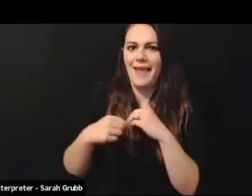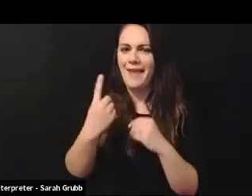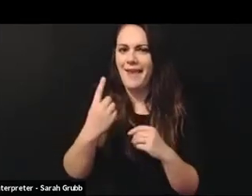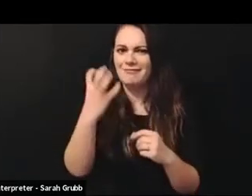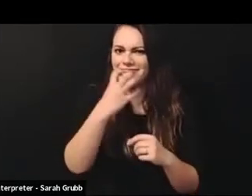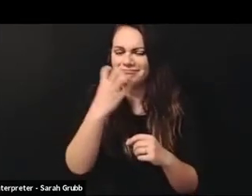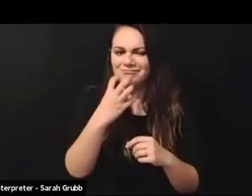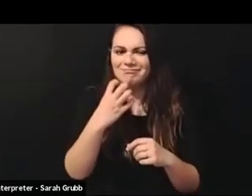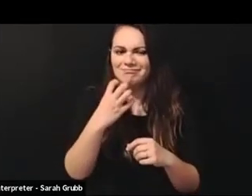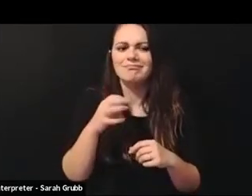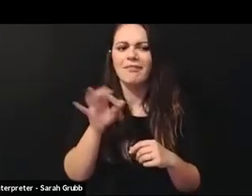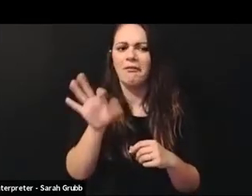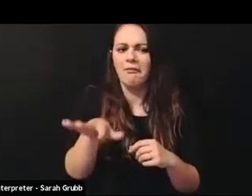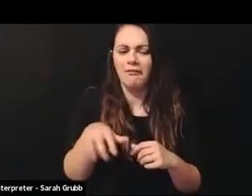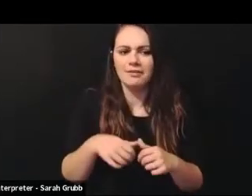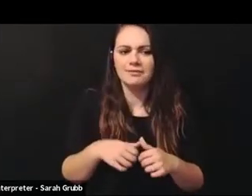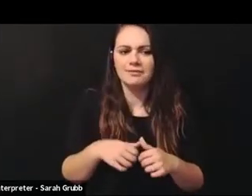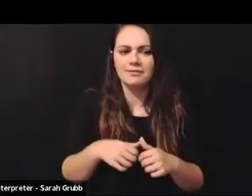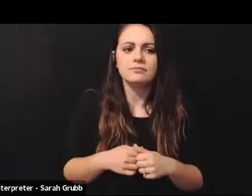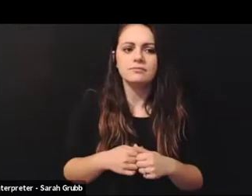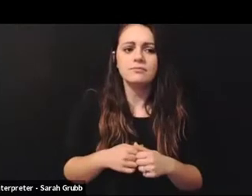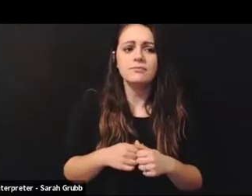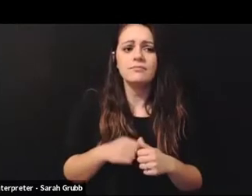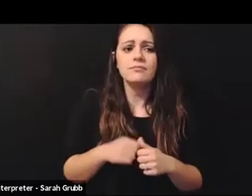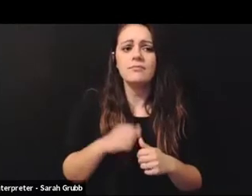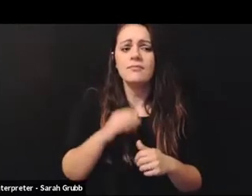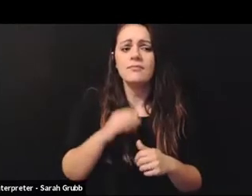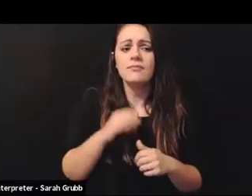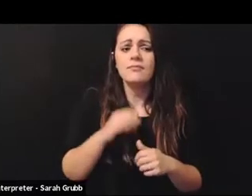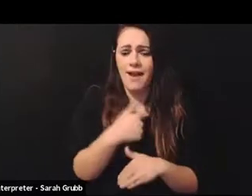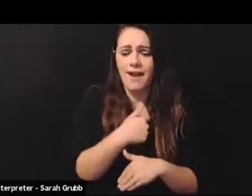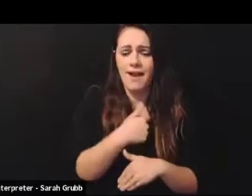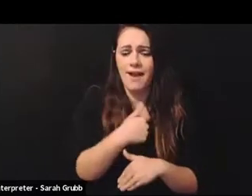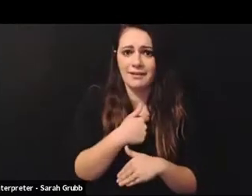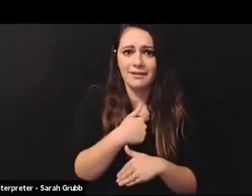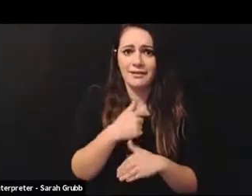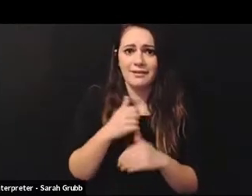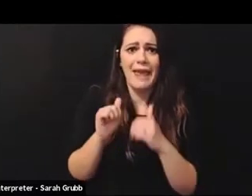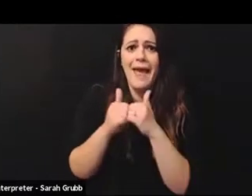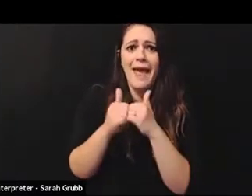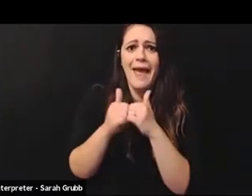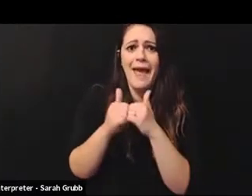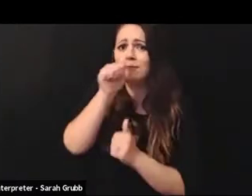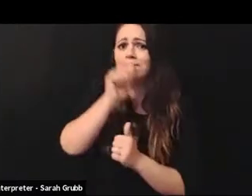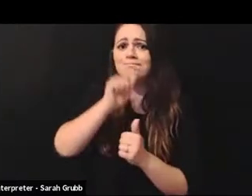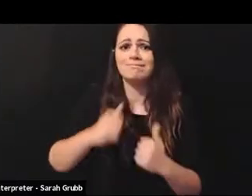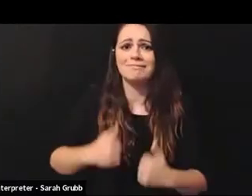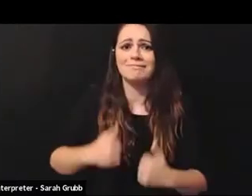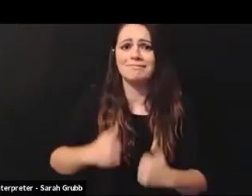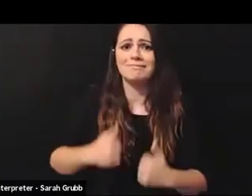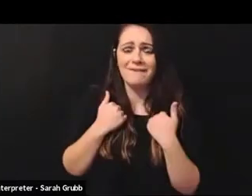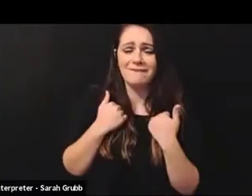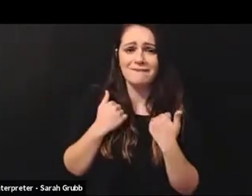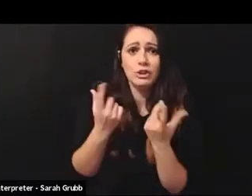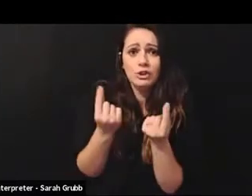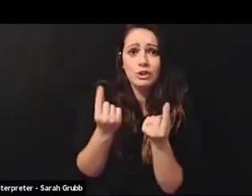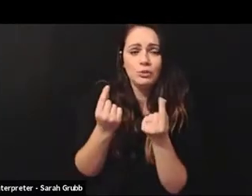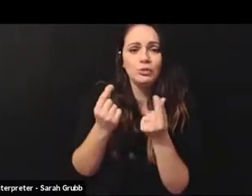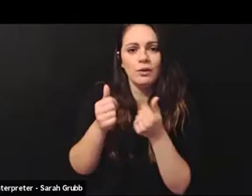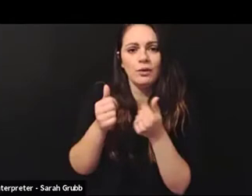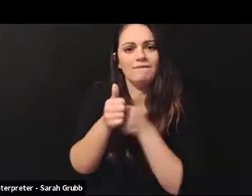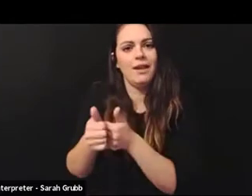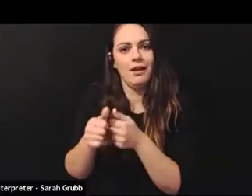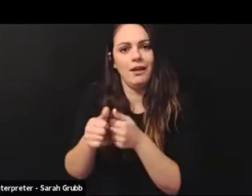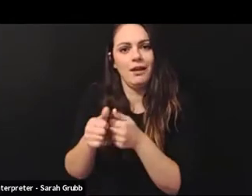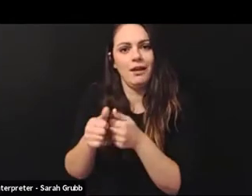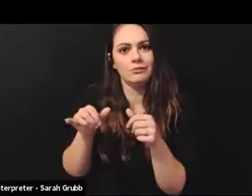true, is all of us like kind of get through life by following habits and routines because it makes